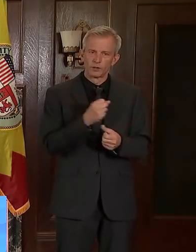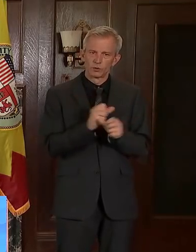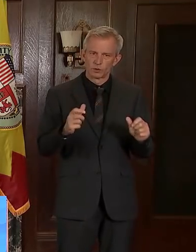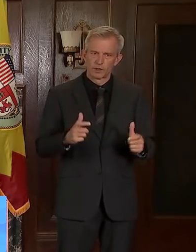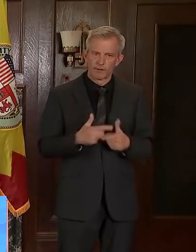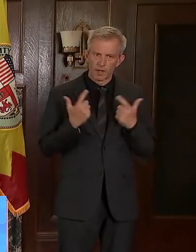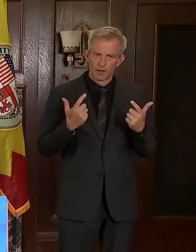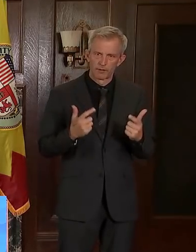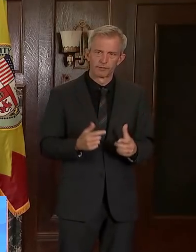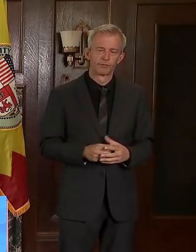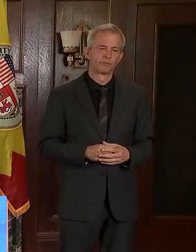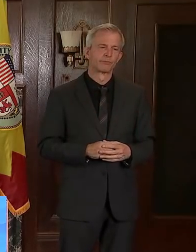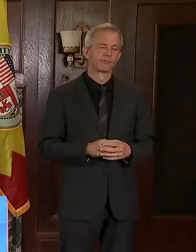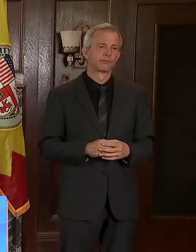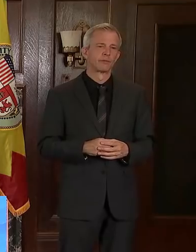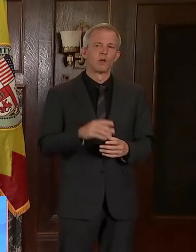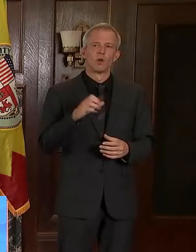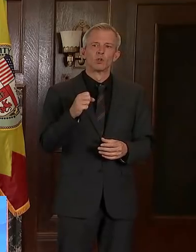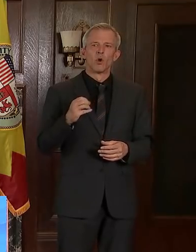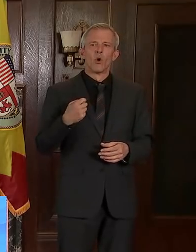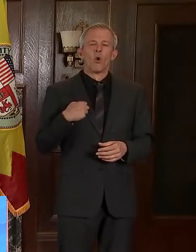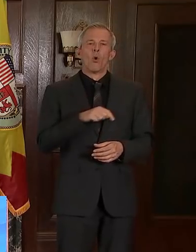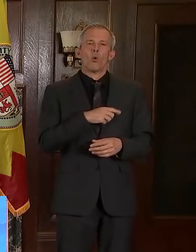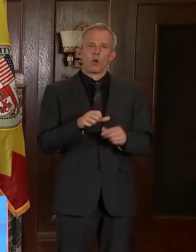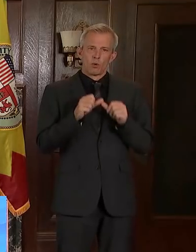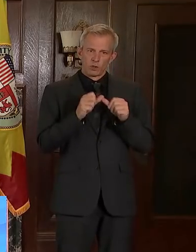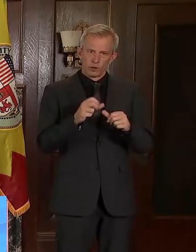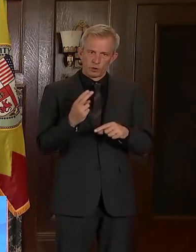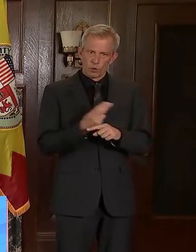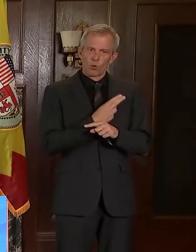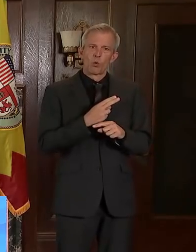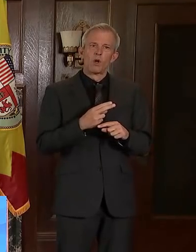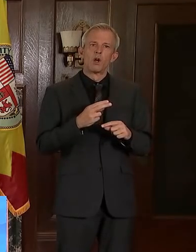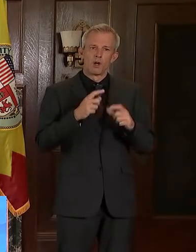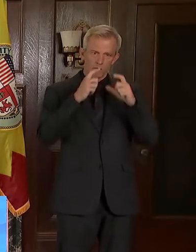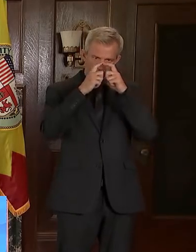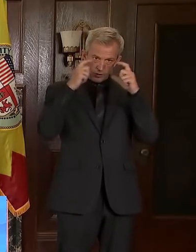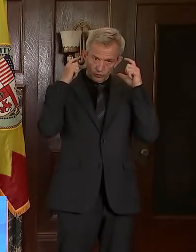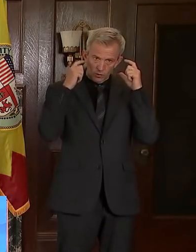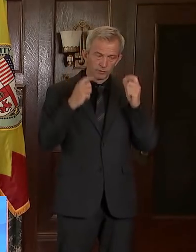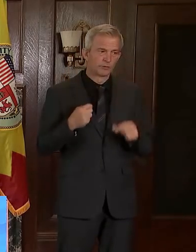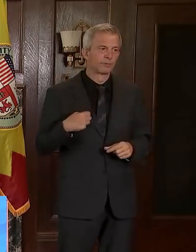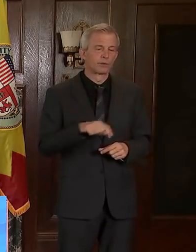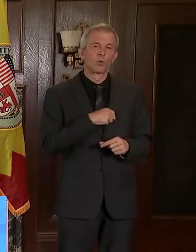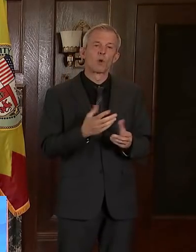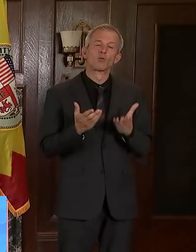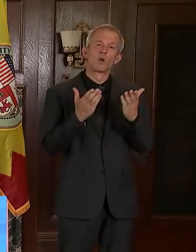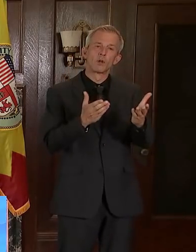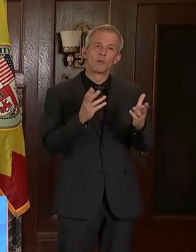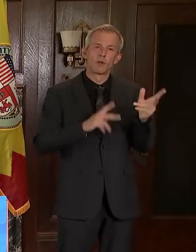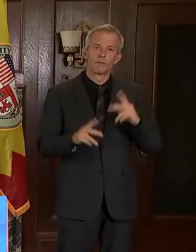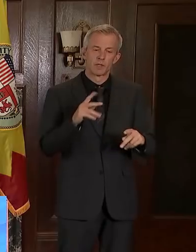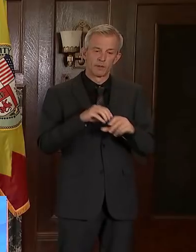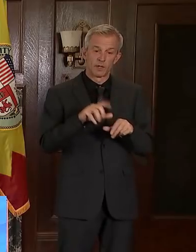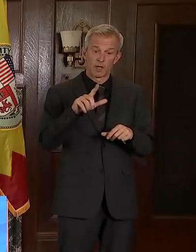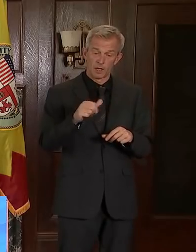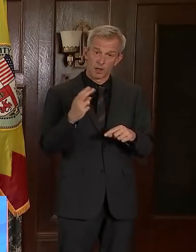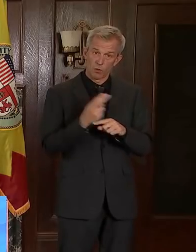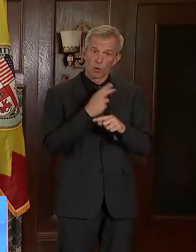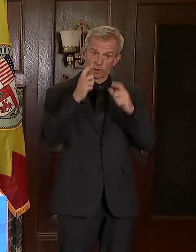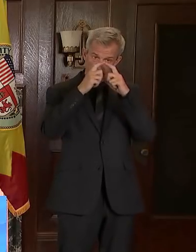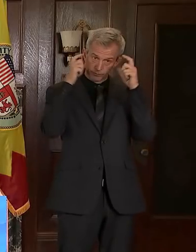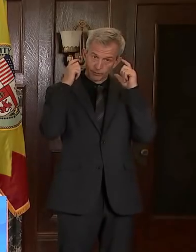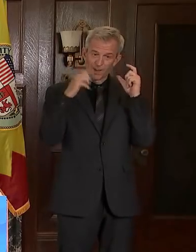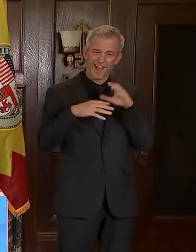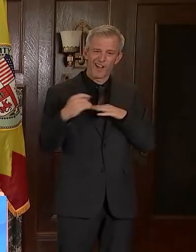So we will continue to wear protective face coverings. We recommend that Angelenos wear those face coverings outside their